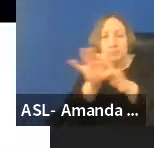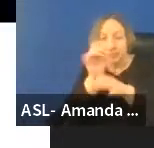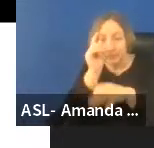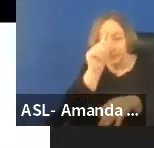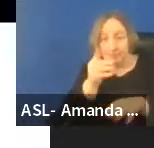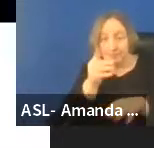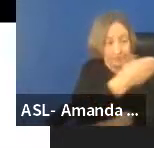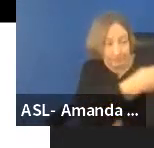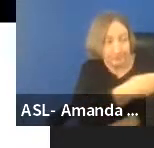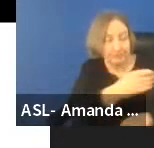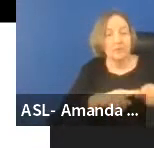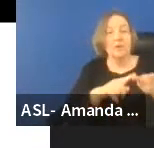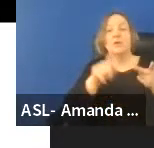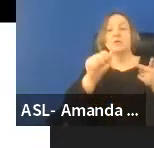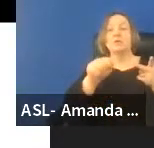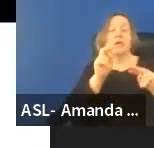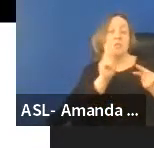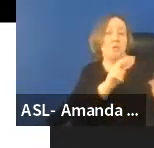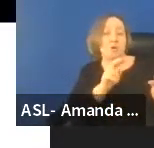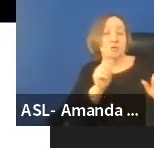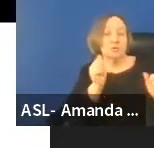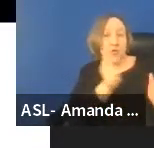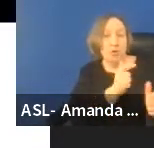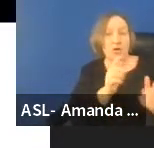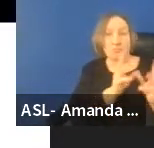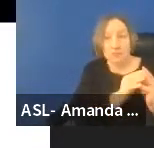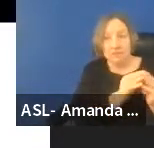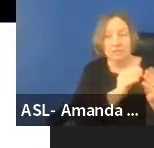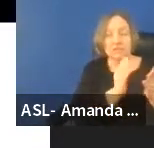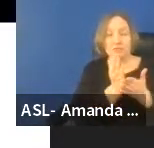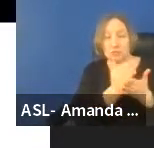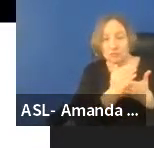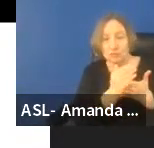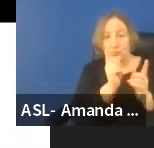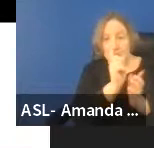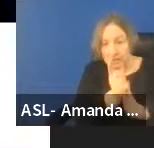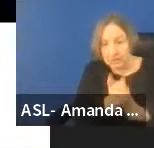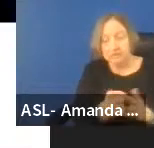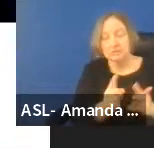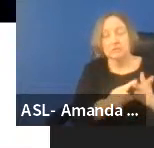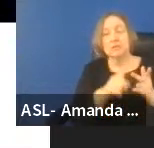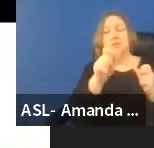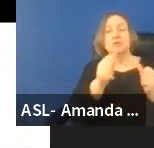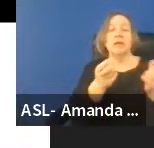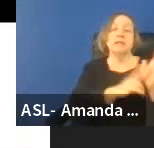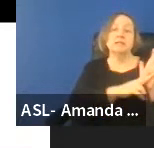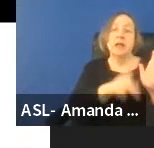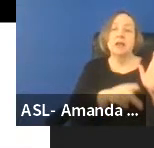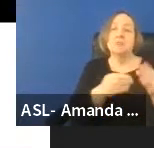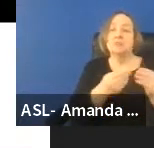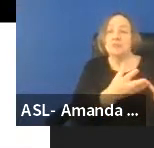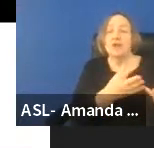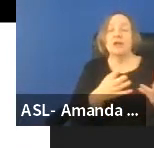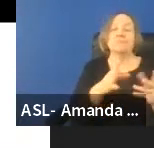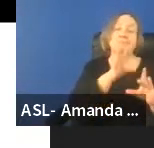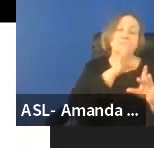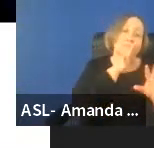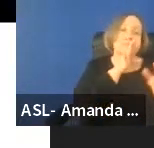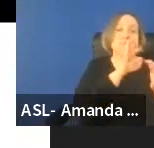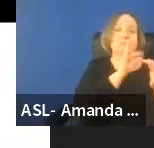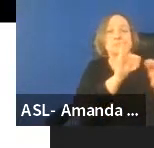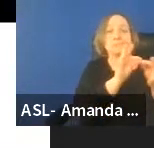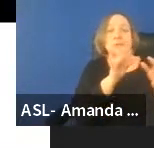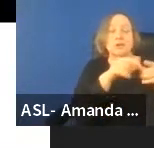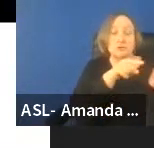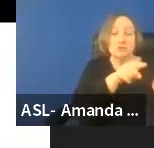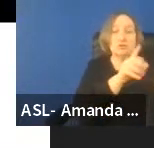you. You can watch all of the meetings and review the minutes. You can sign up to provide verbal public comment at